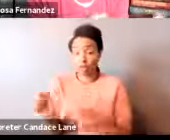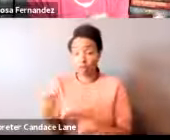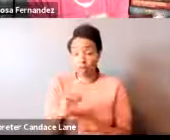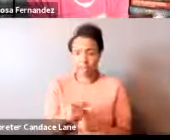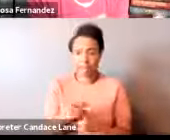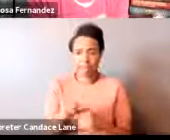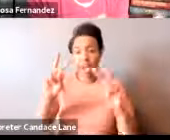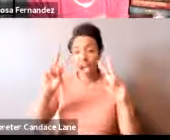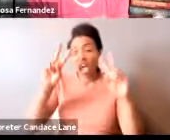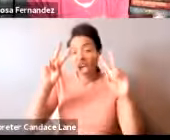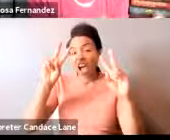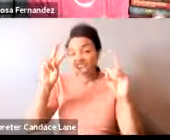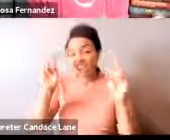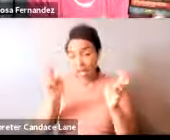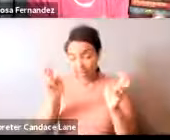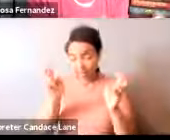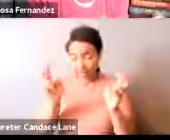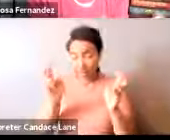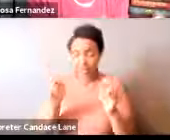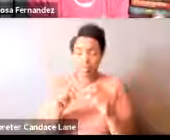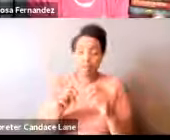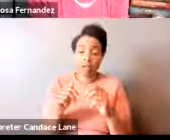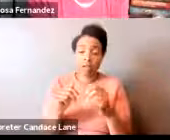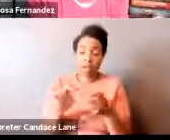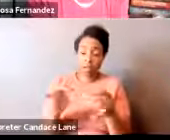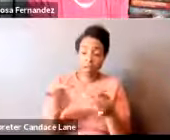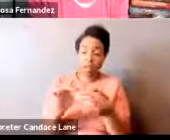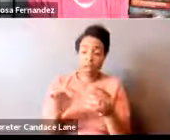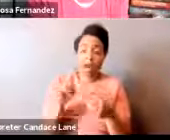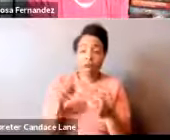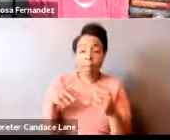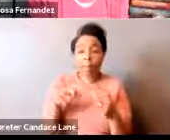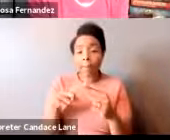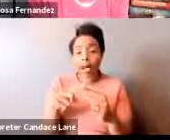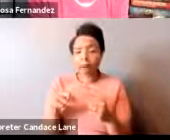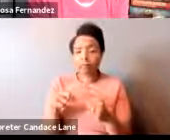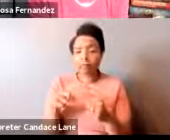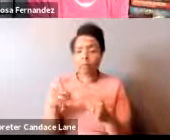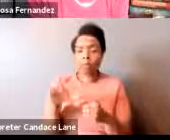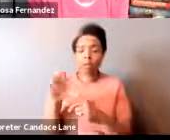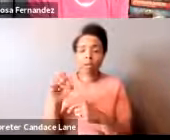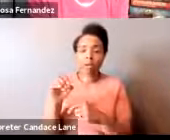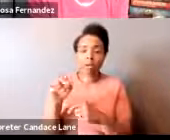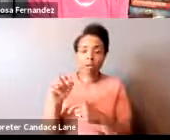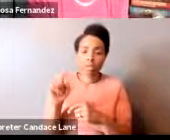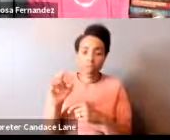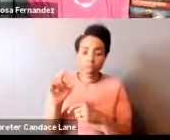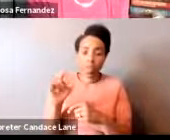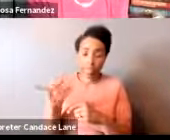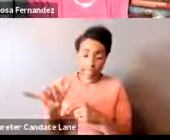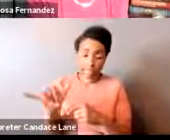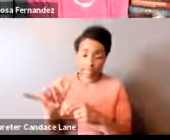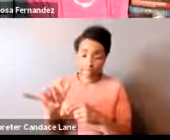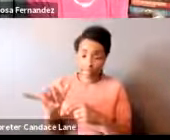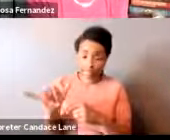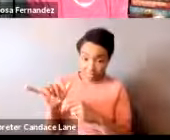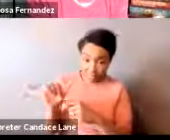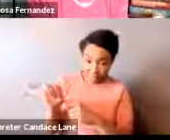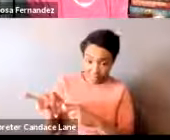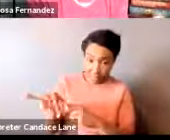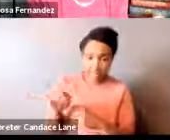about constantly? And how did you bring your own original voice to that topic? So it's the